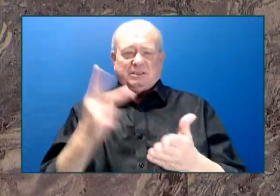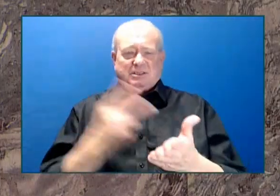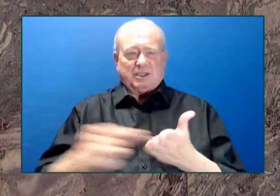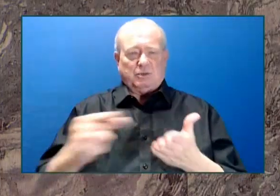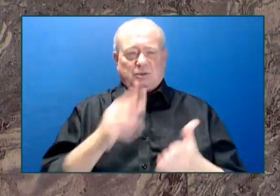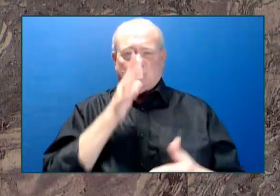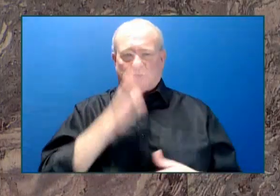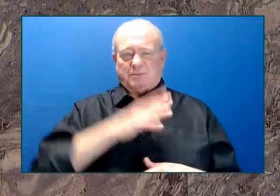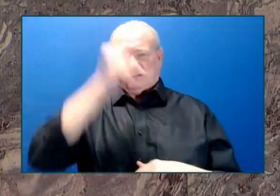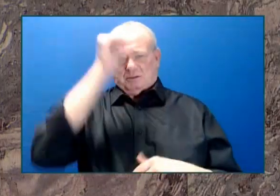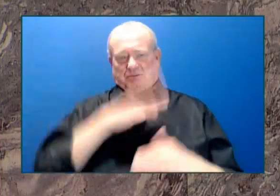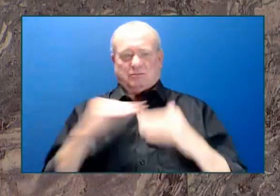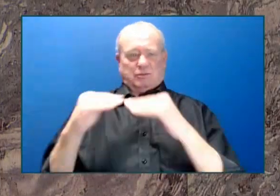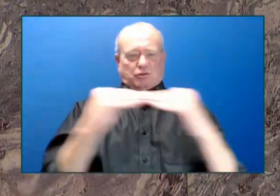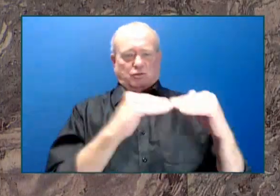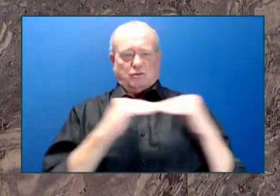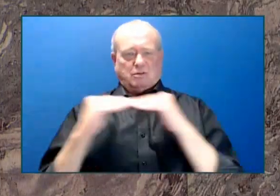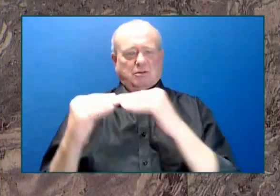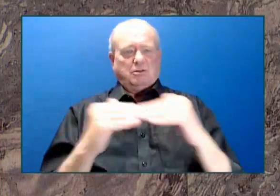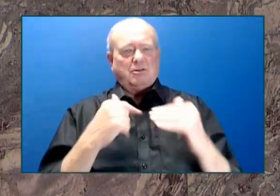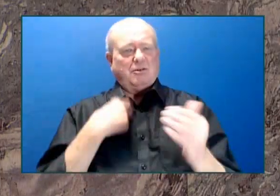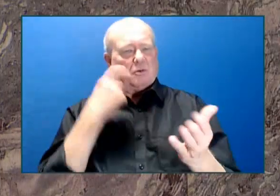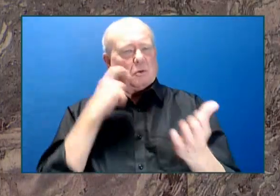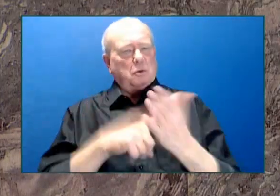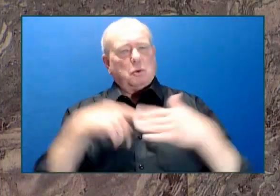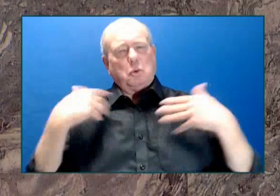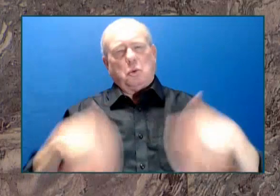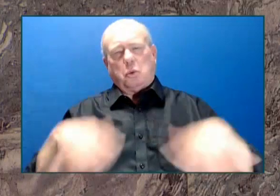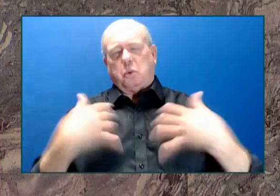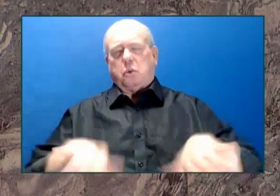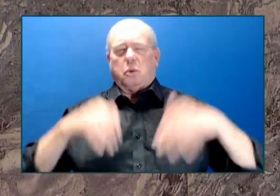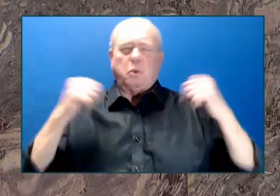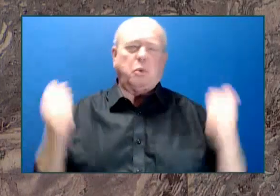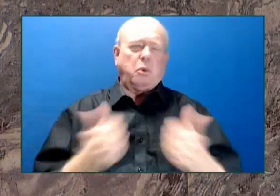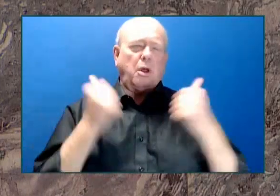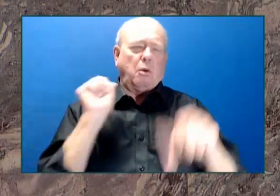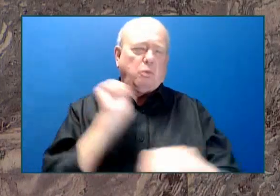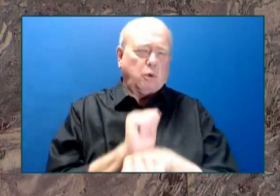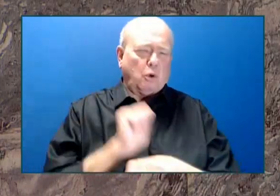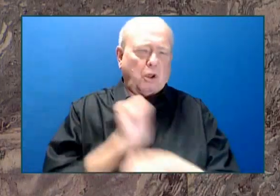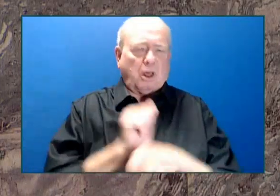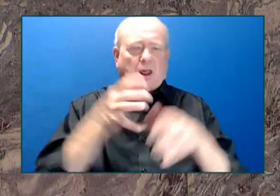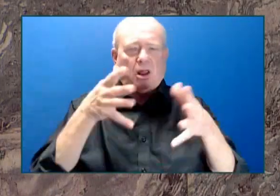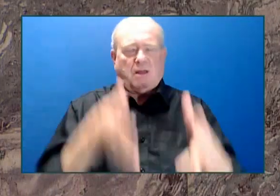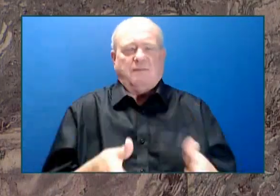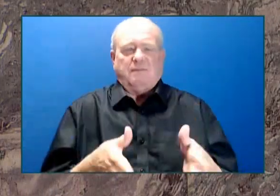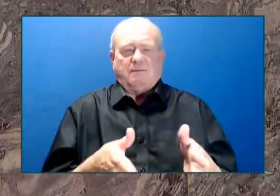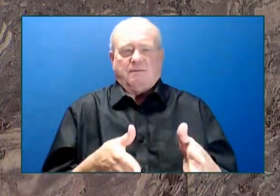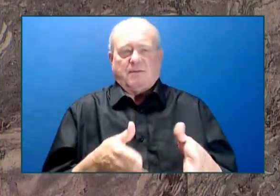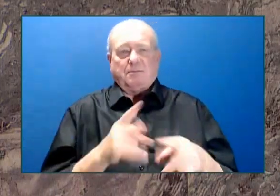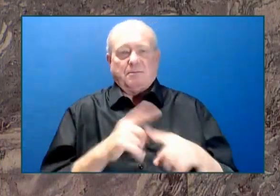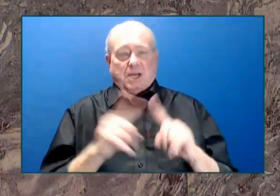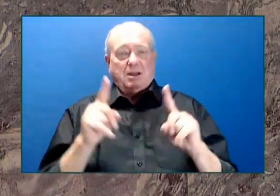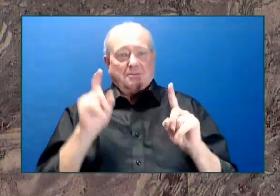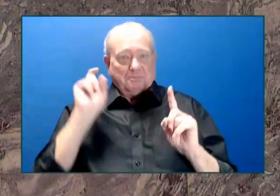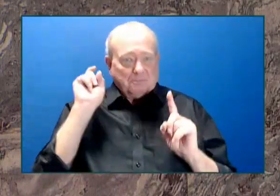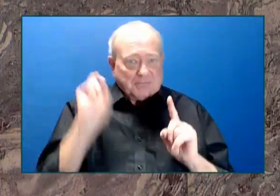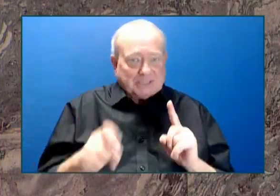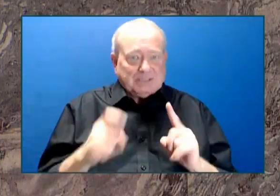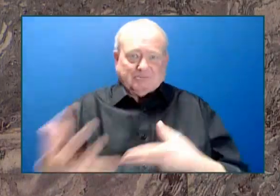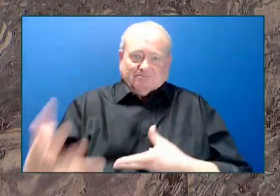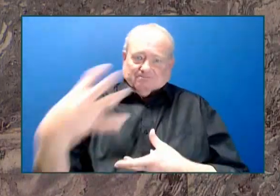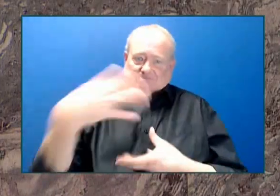issue and the need for progress on reconciliation and meaningful action is woven throughout everything we do. We know that Indigenous